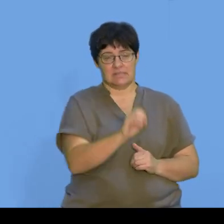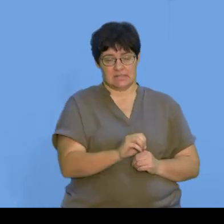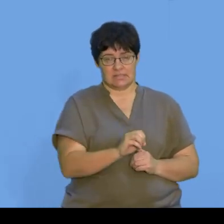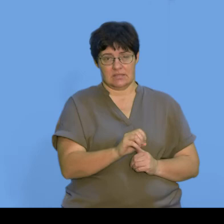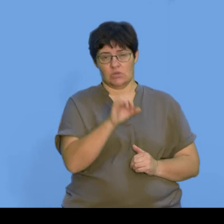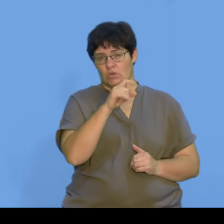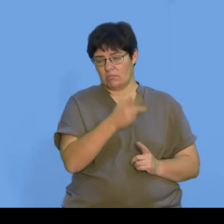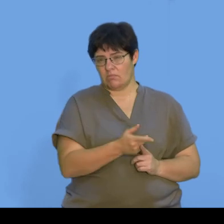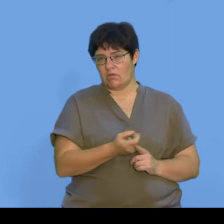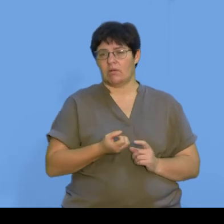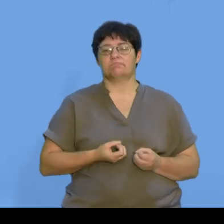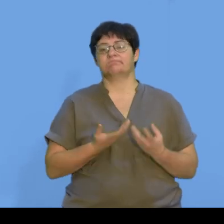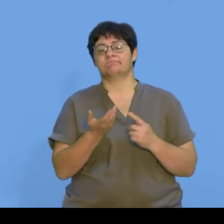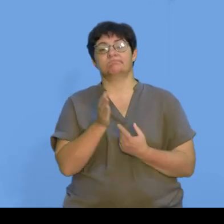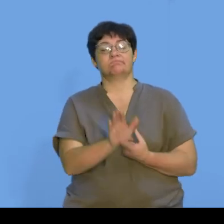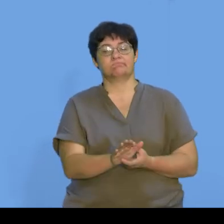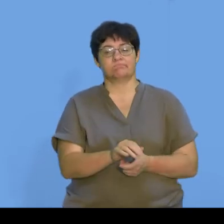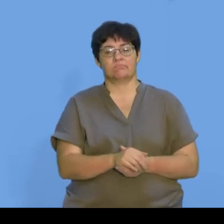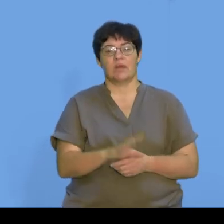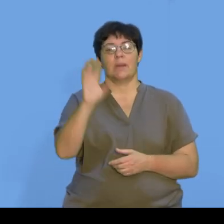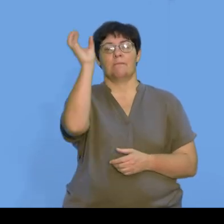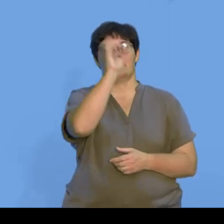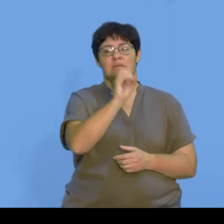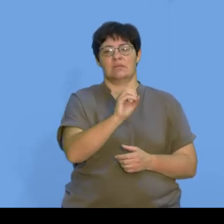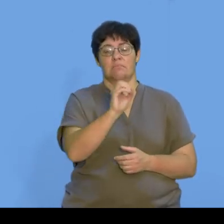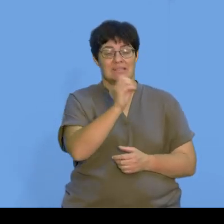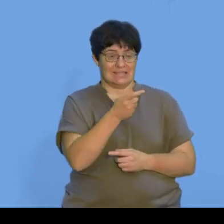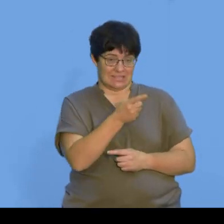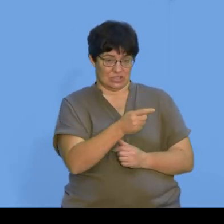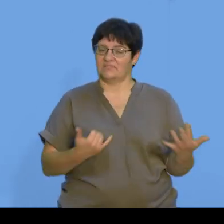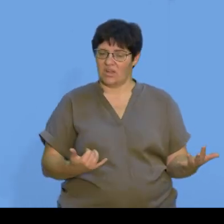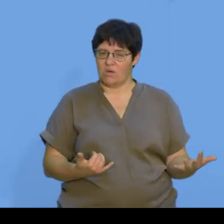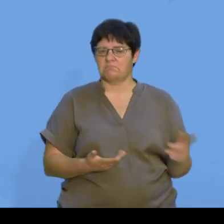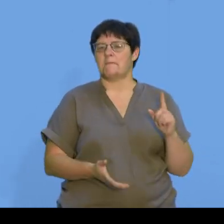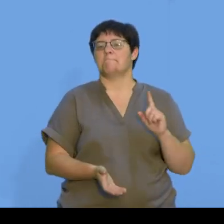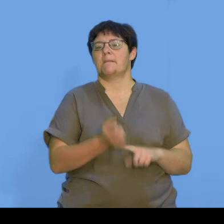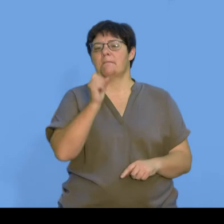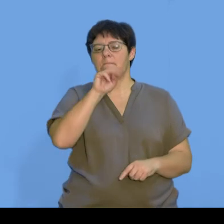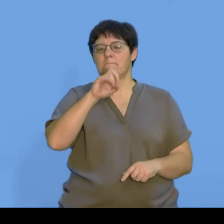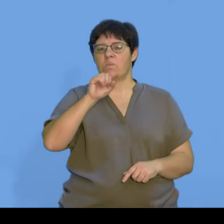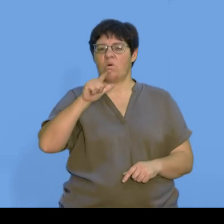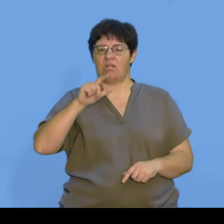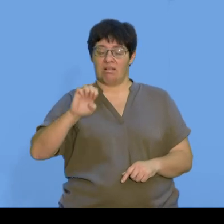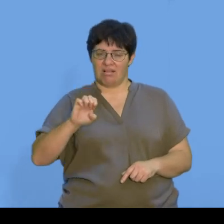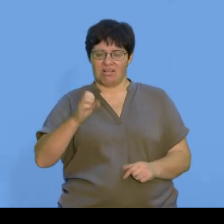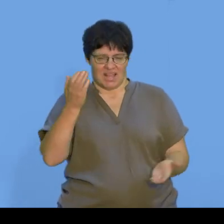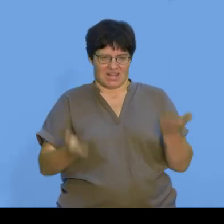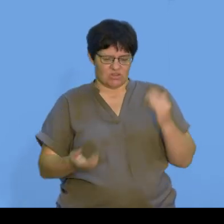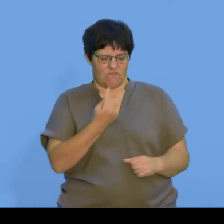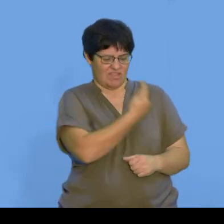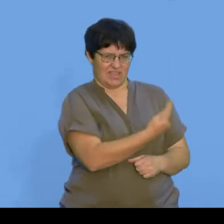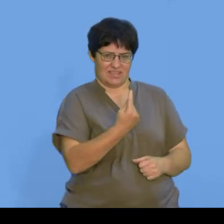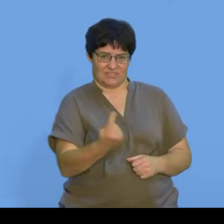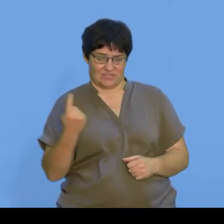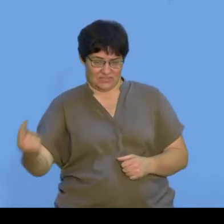36.5% is sodium. Let's express this as a percentage, right? Now let's determine the mole ratio of each of